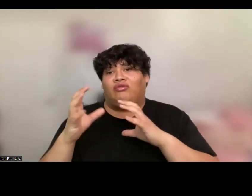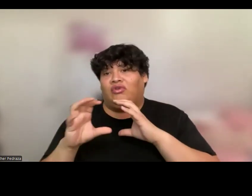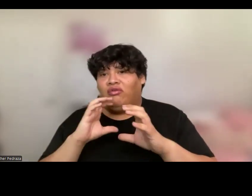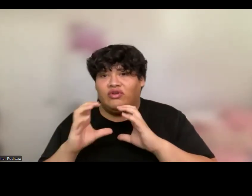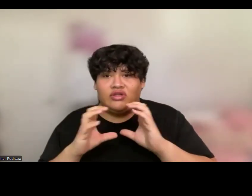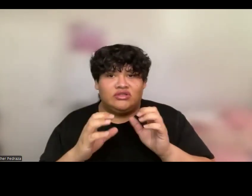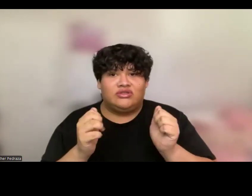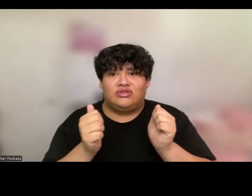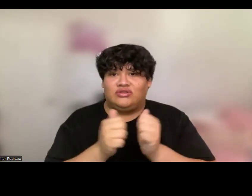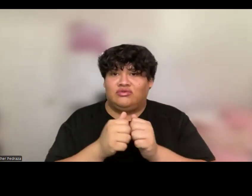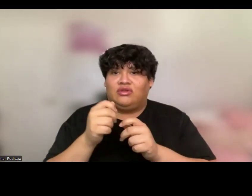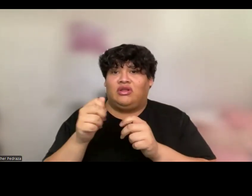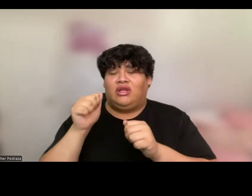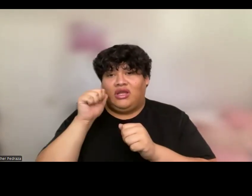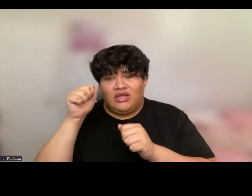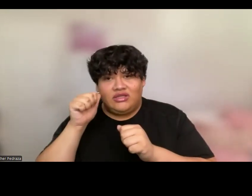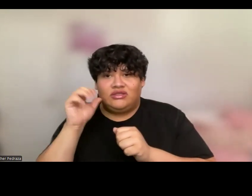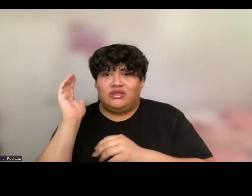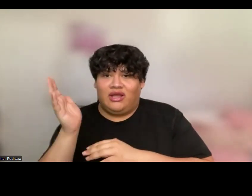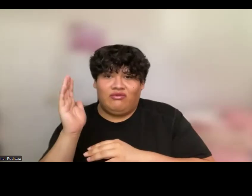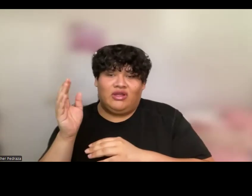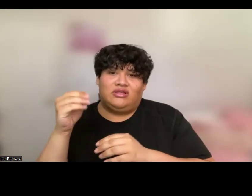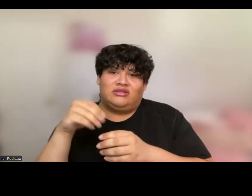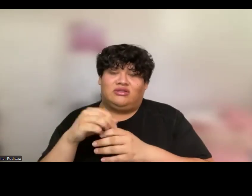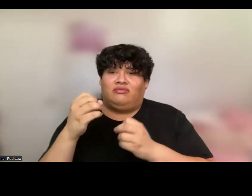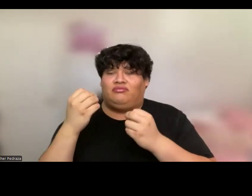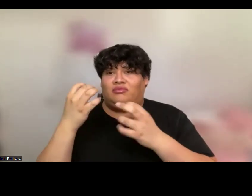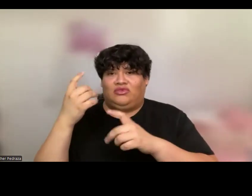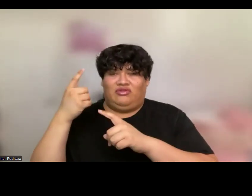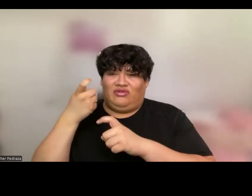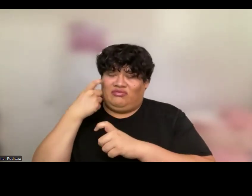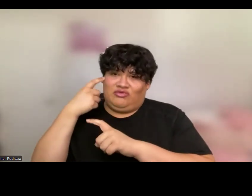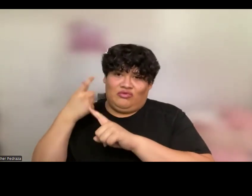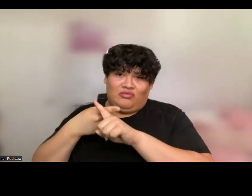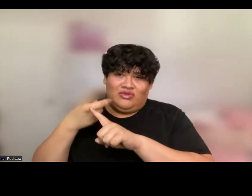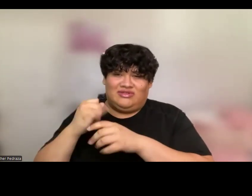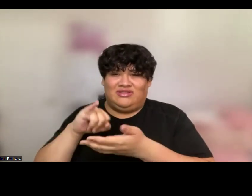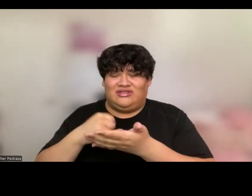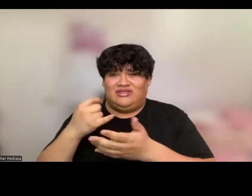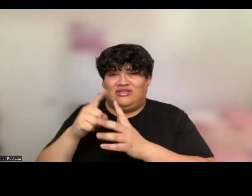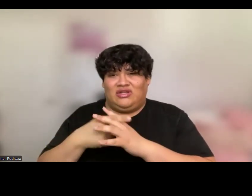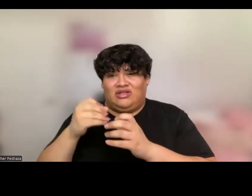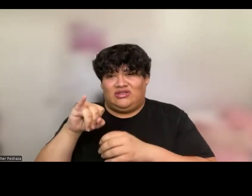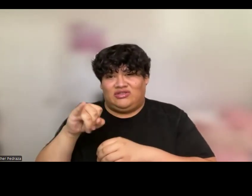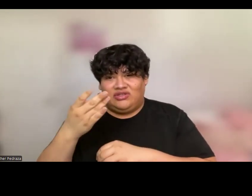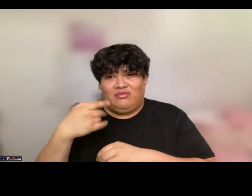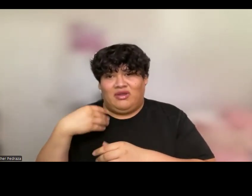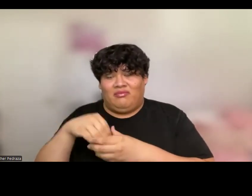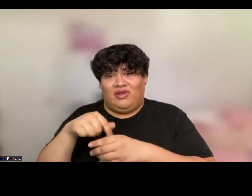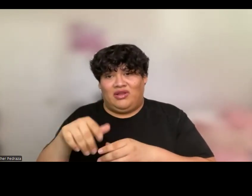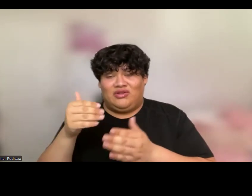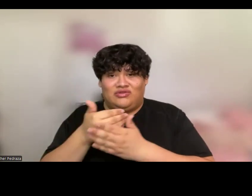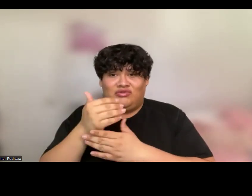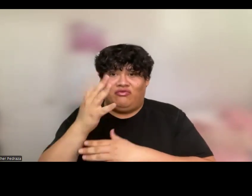conversations with different aging advocates in the past few months since I started this job. I've been in this role for about 5 months now, so still